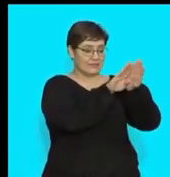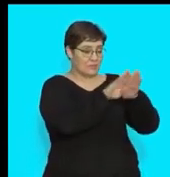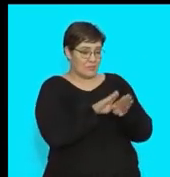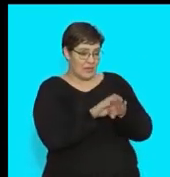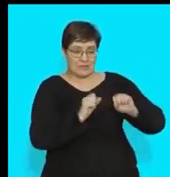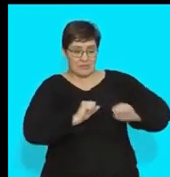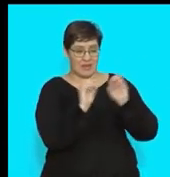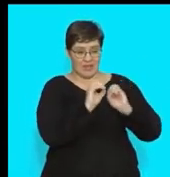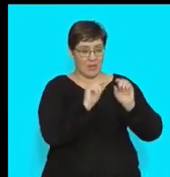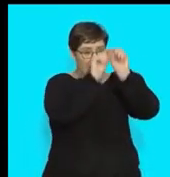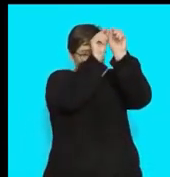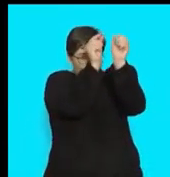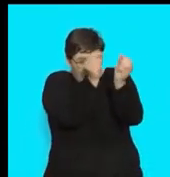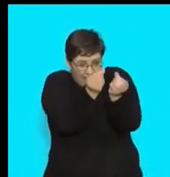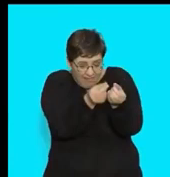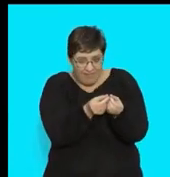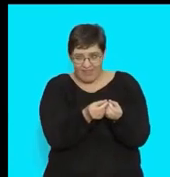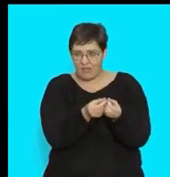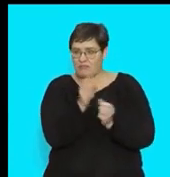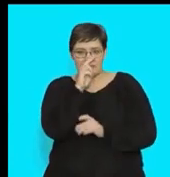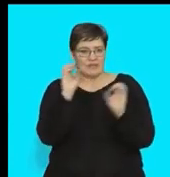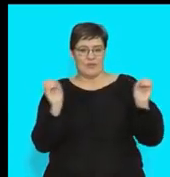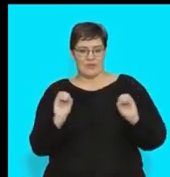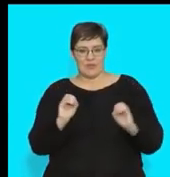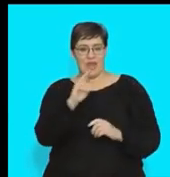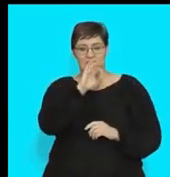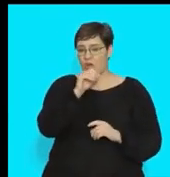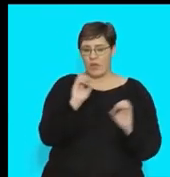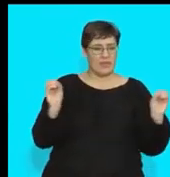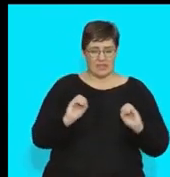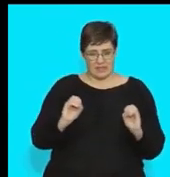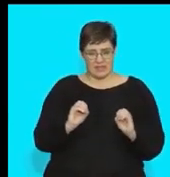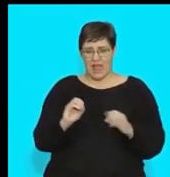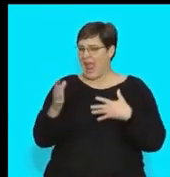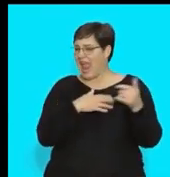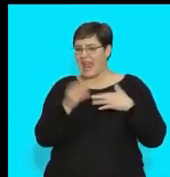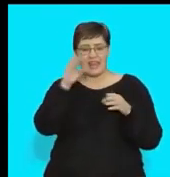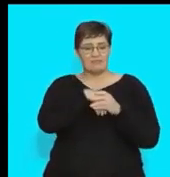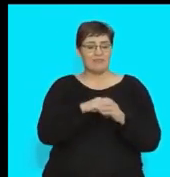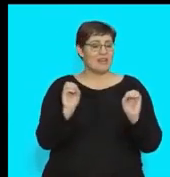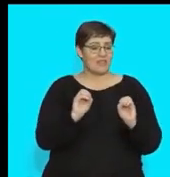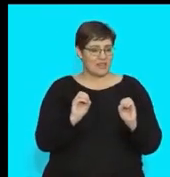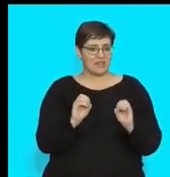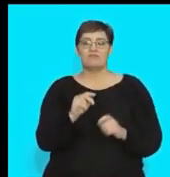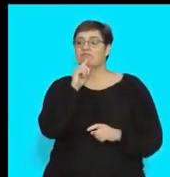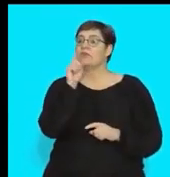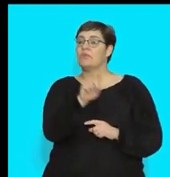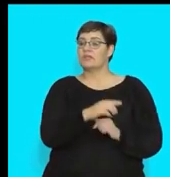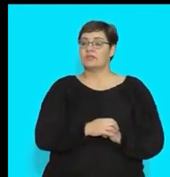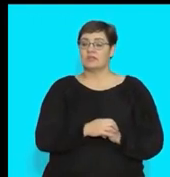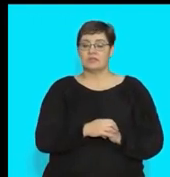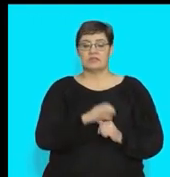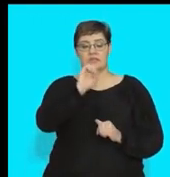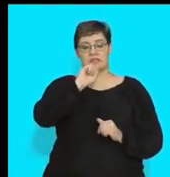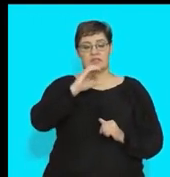Look at this. Thickened, nothing. I can't see a vacuole, cannot see anything in between. What would